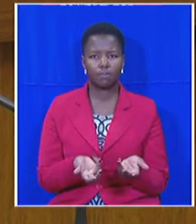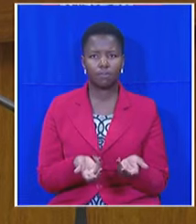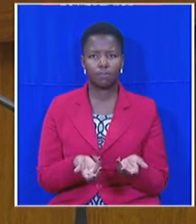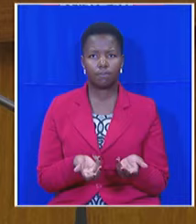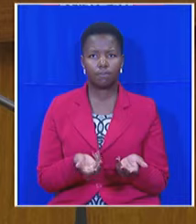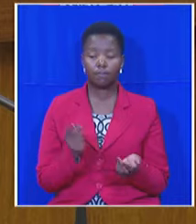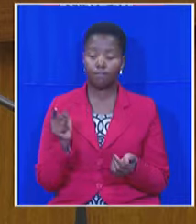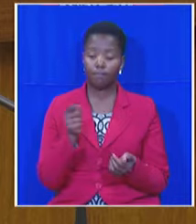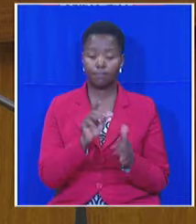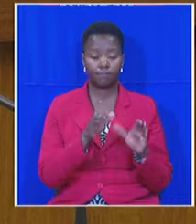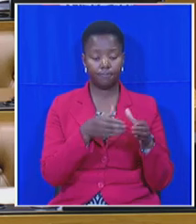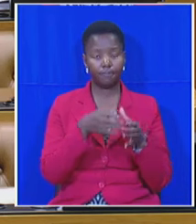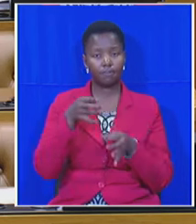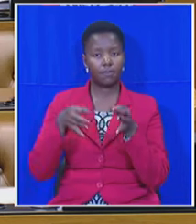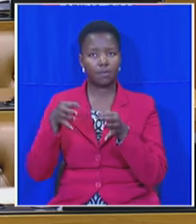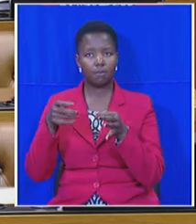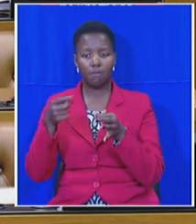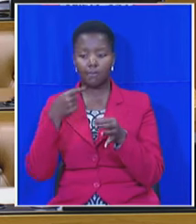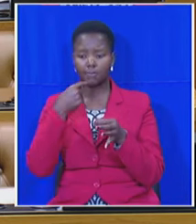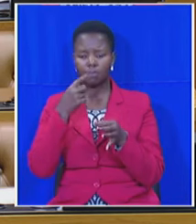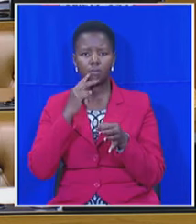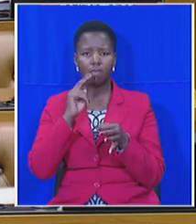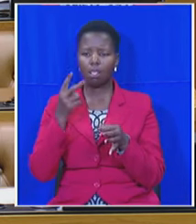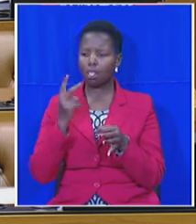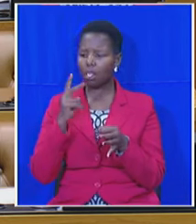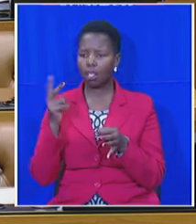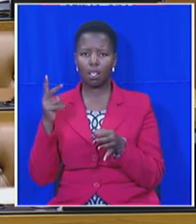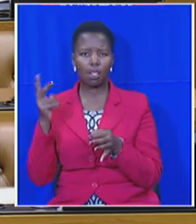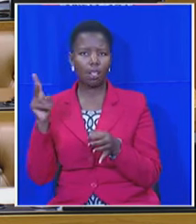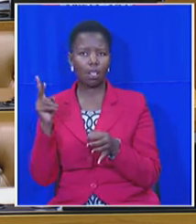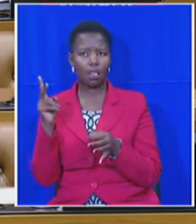Those parties are talking with a forked tongue,